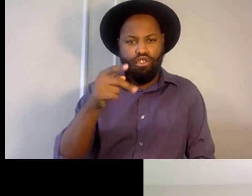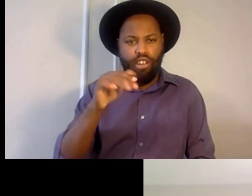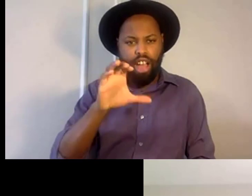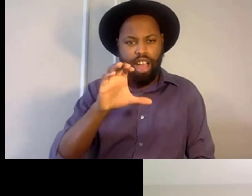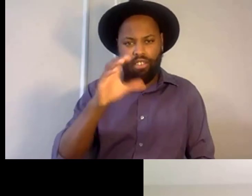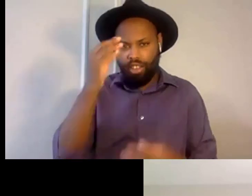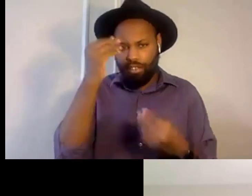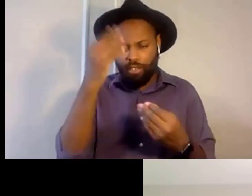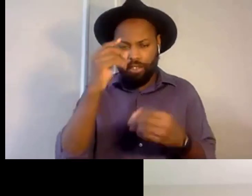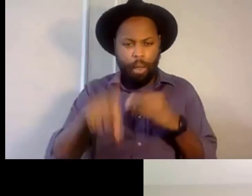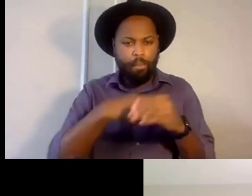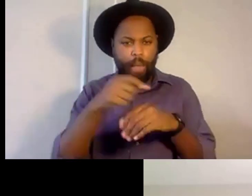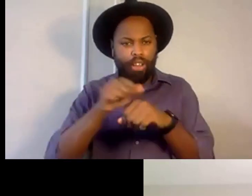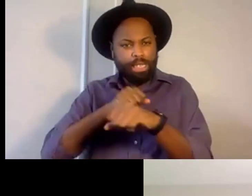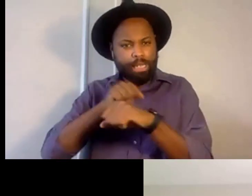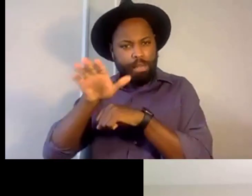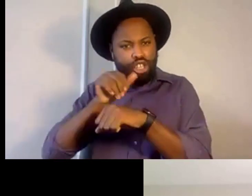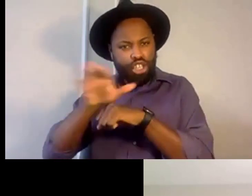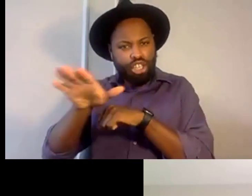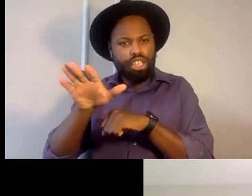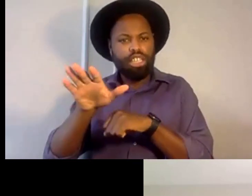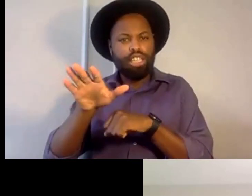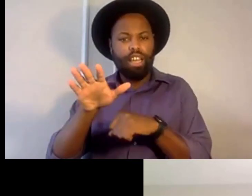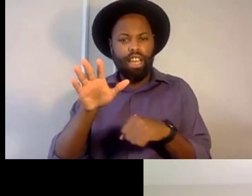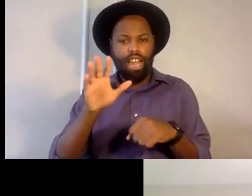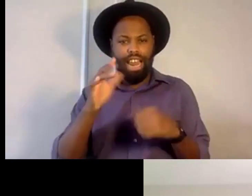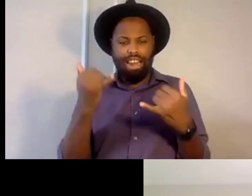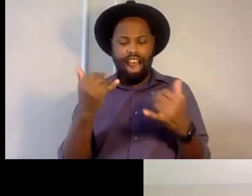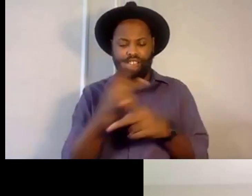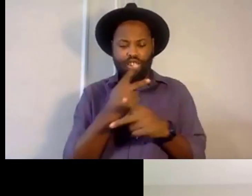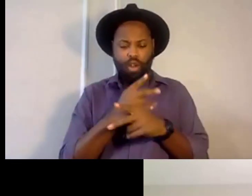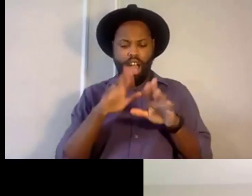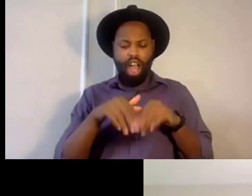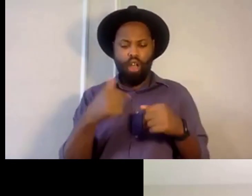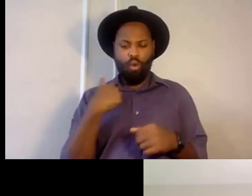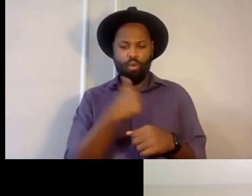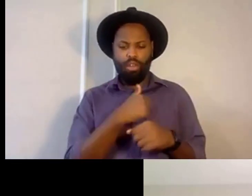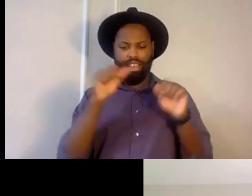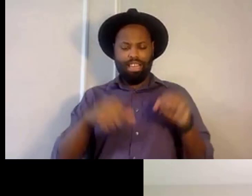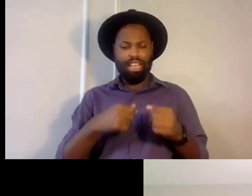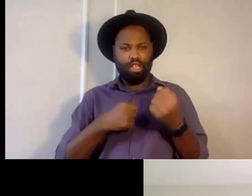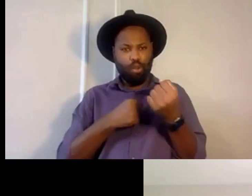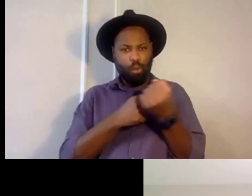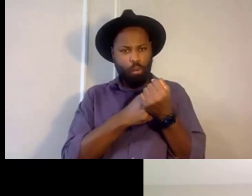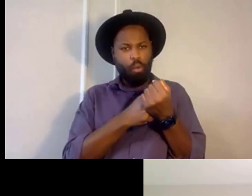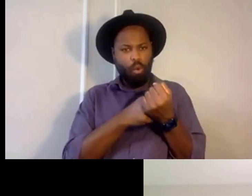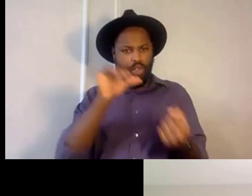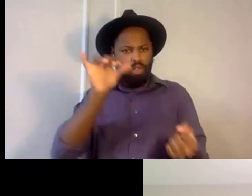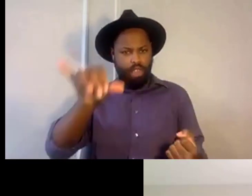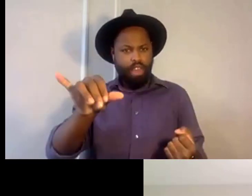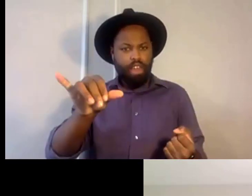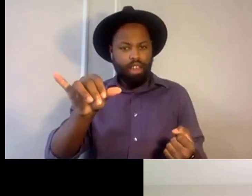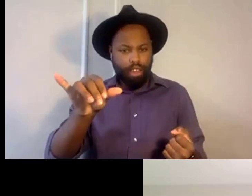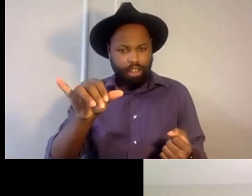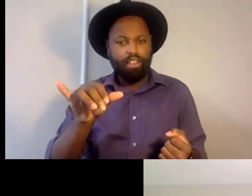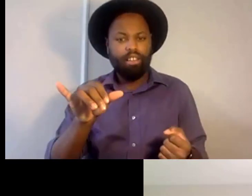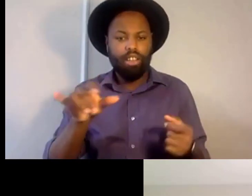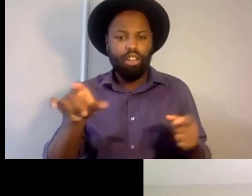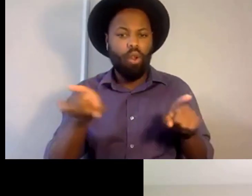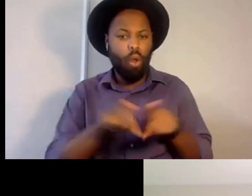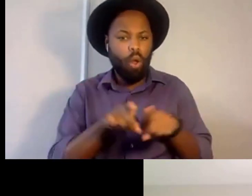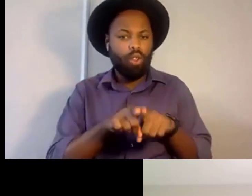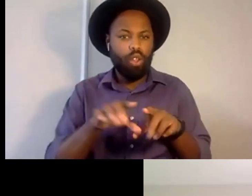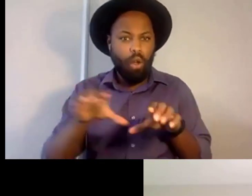submissions and figuring out ways that we can support that. And then also just actively asking our